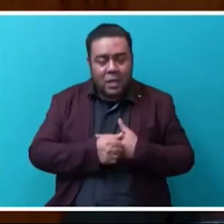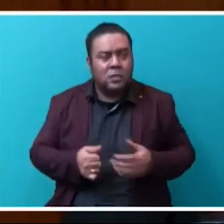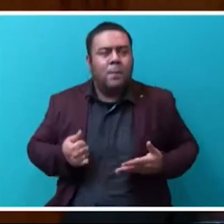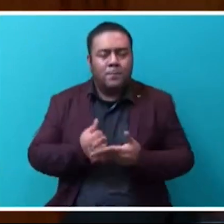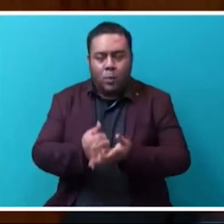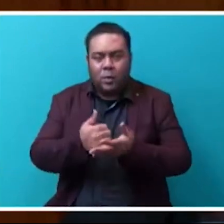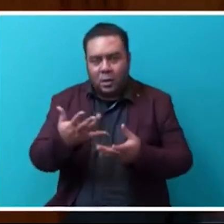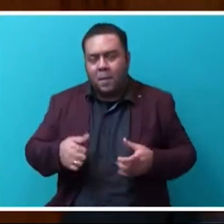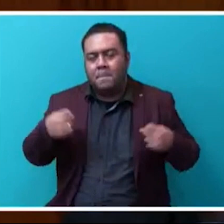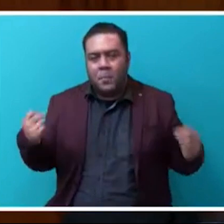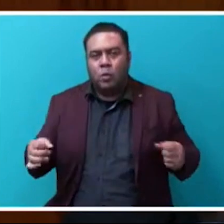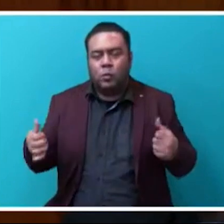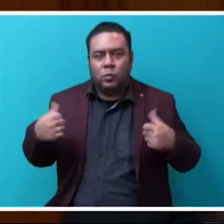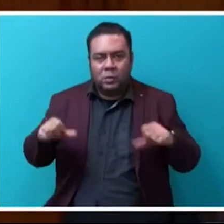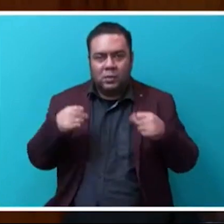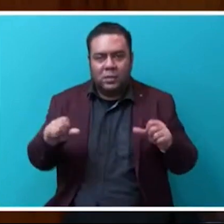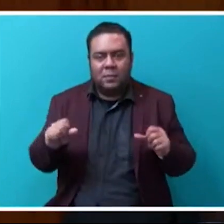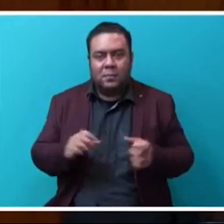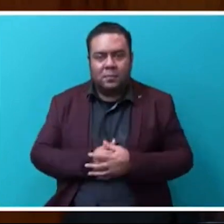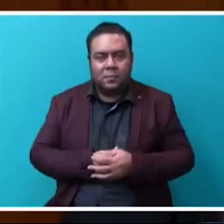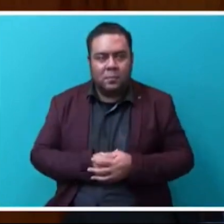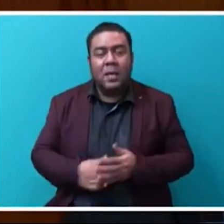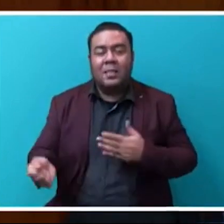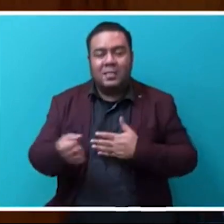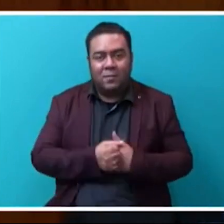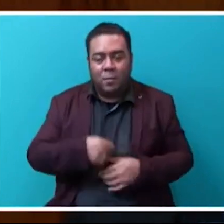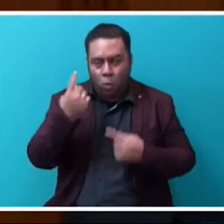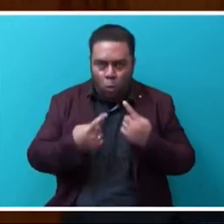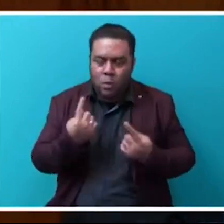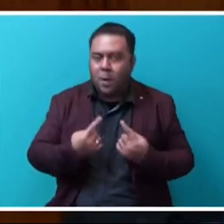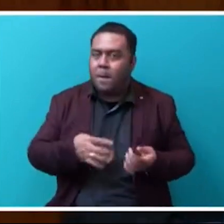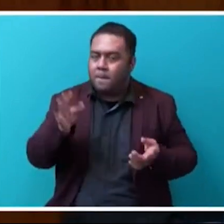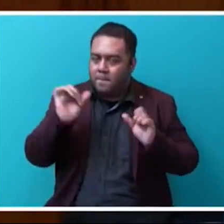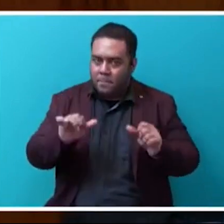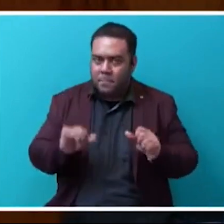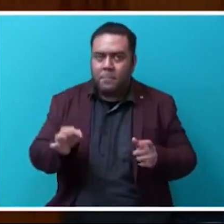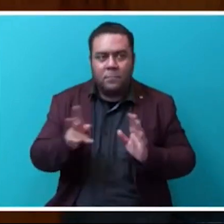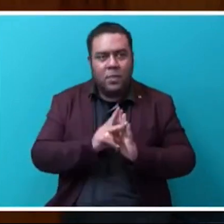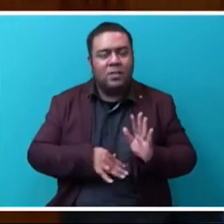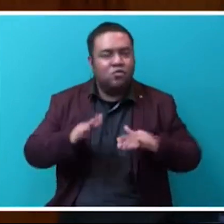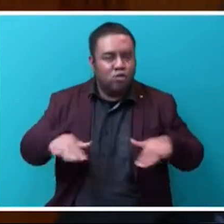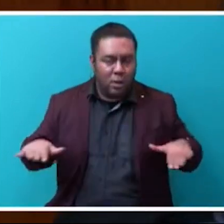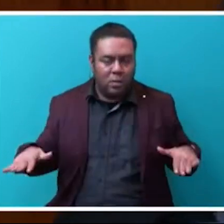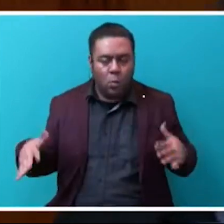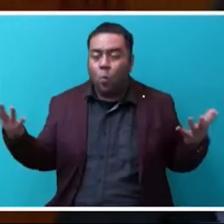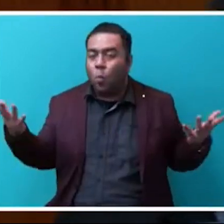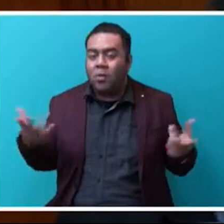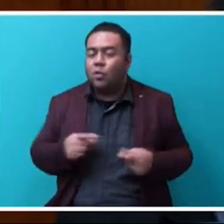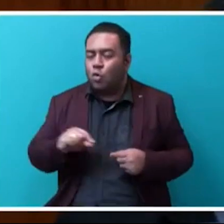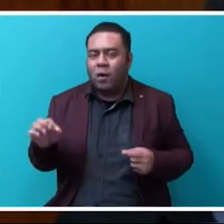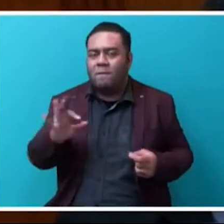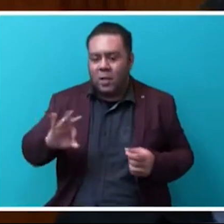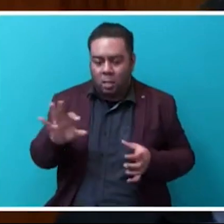to succeed. The safety will sometimes be the only protective factor for a child where they do not feel